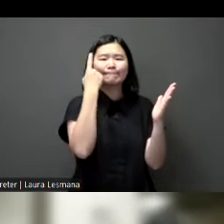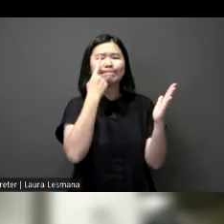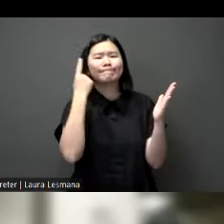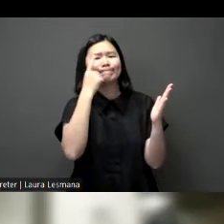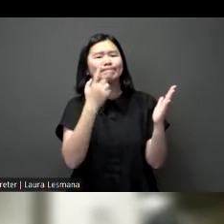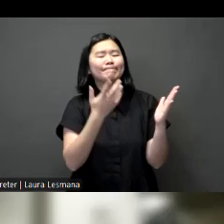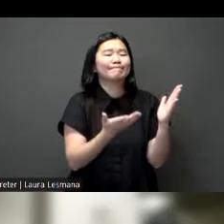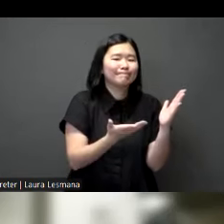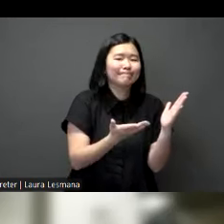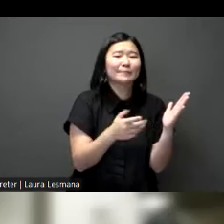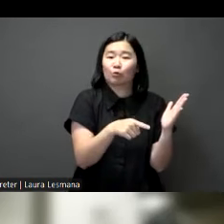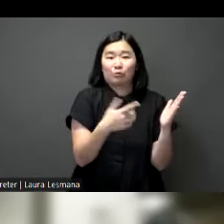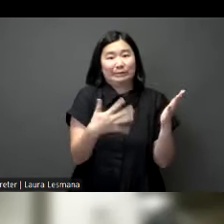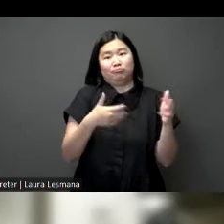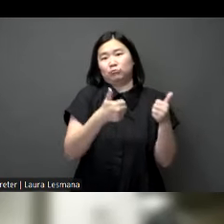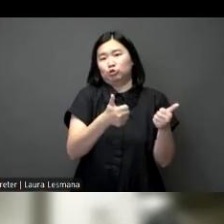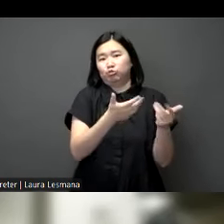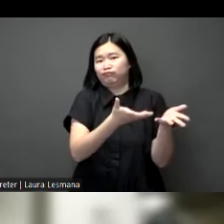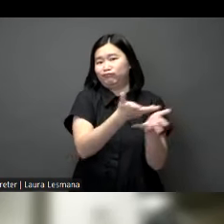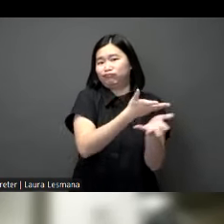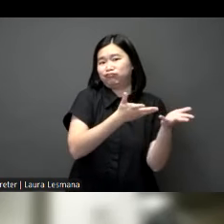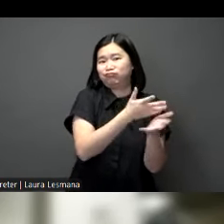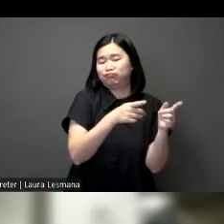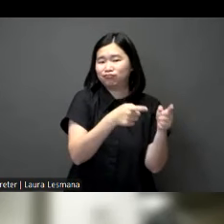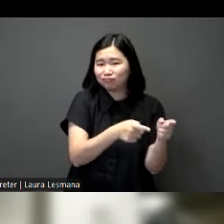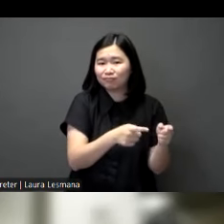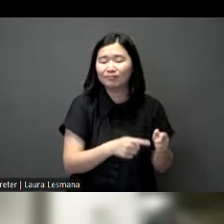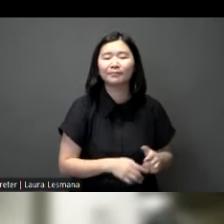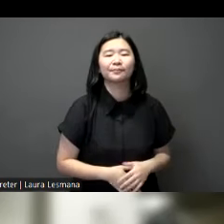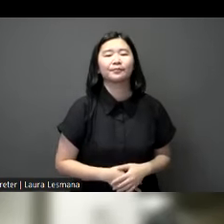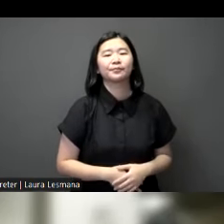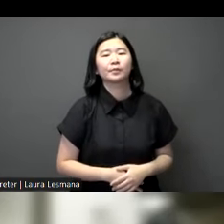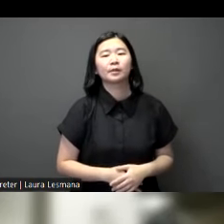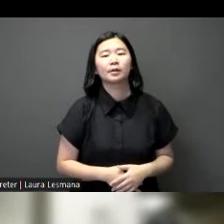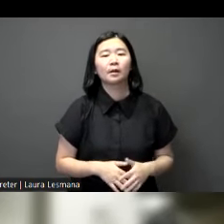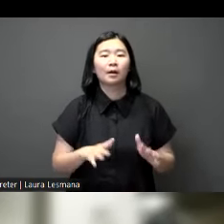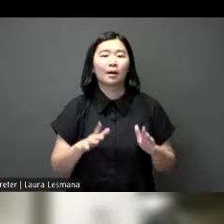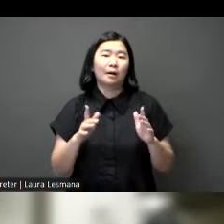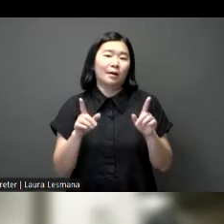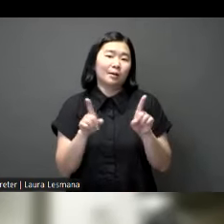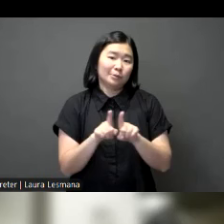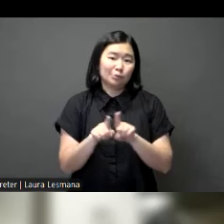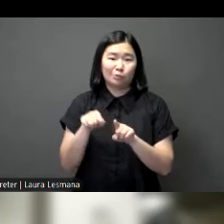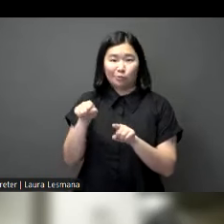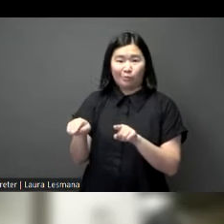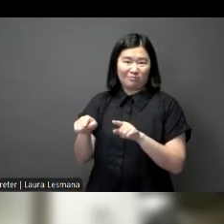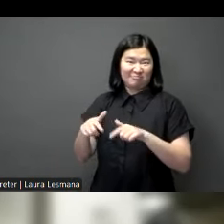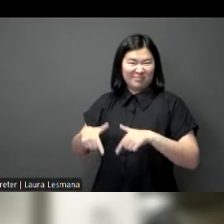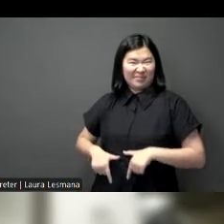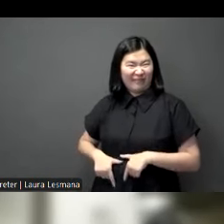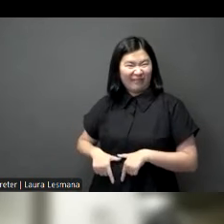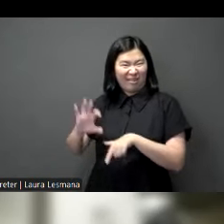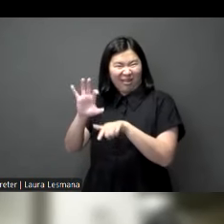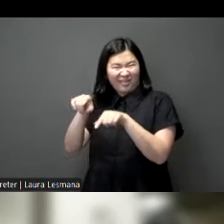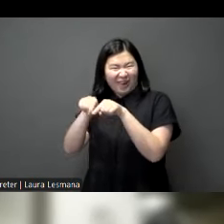There's different types of infections, the vectors like the